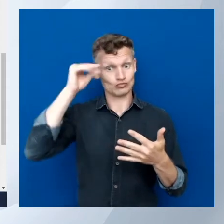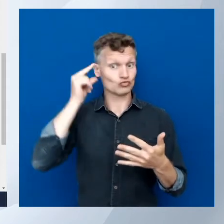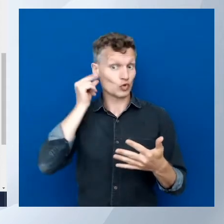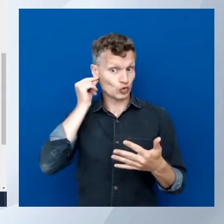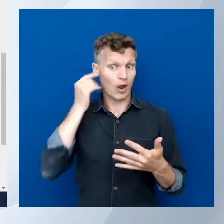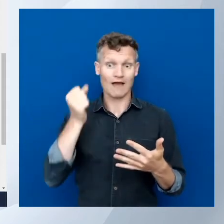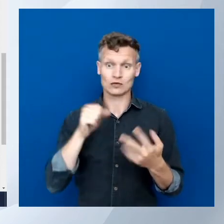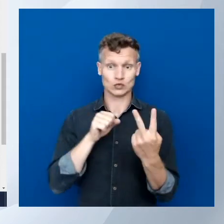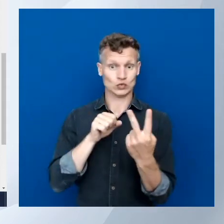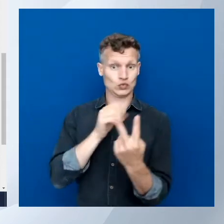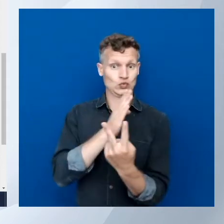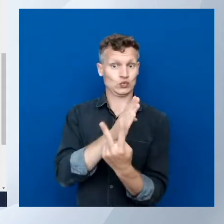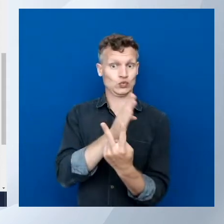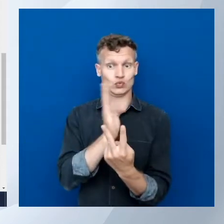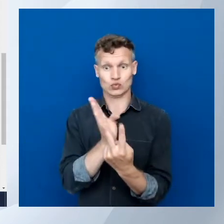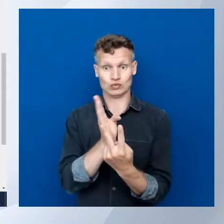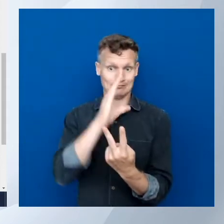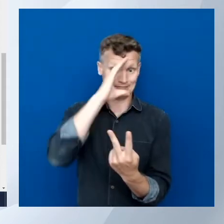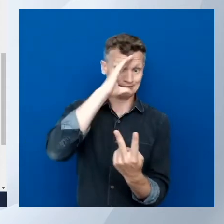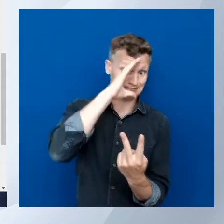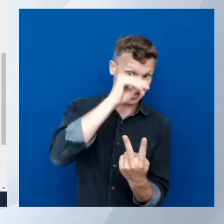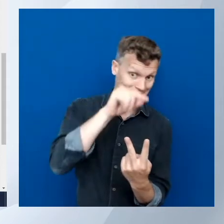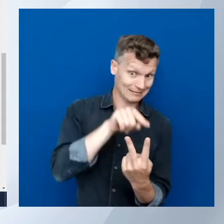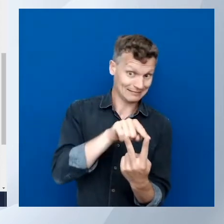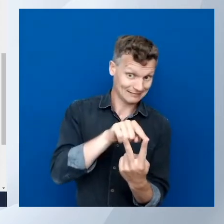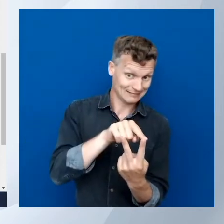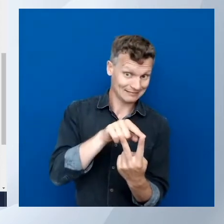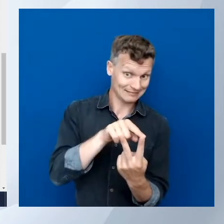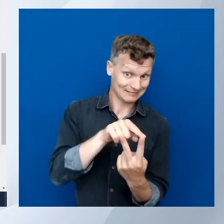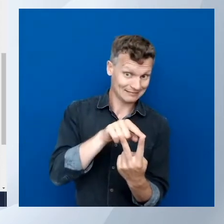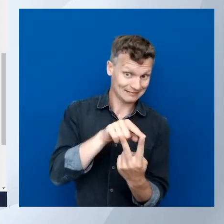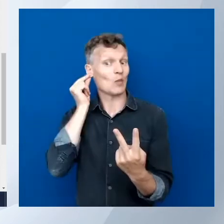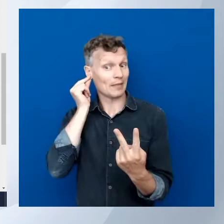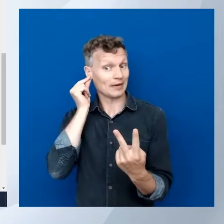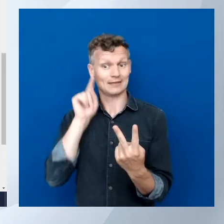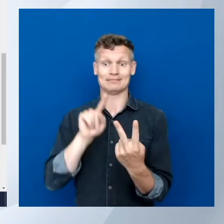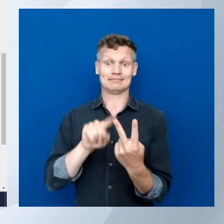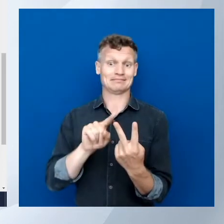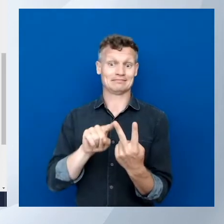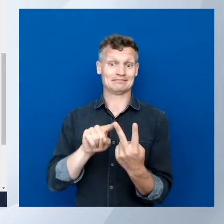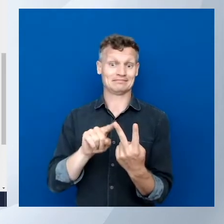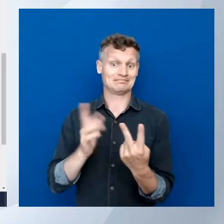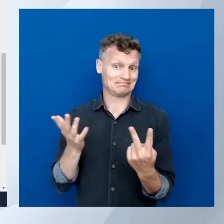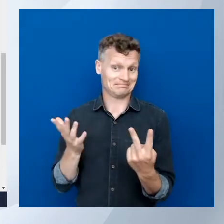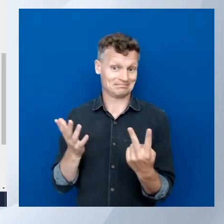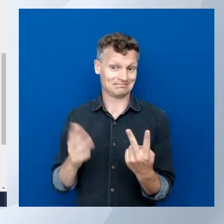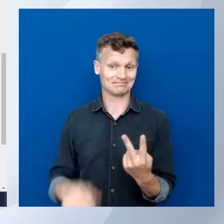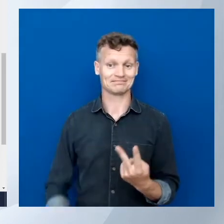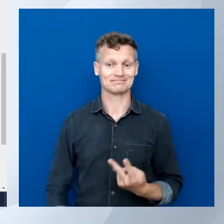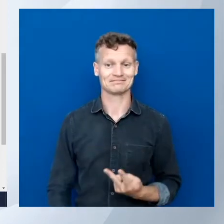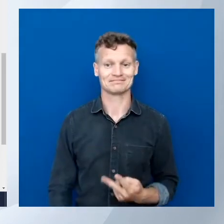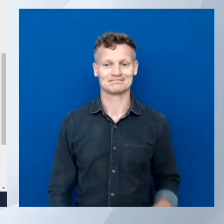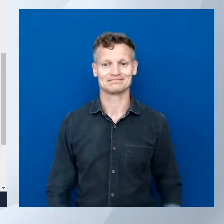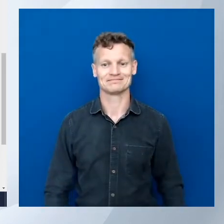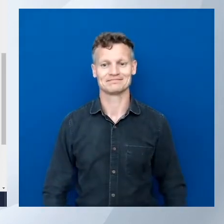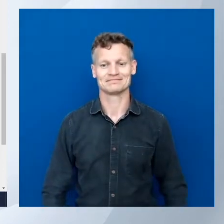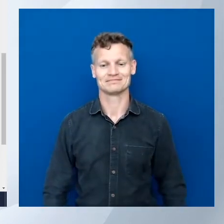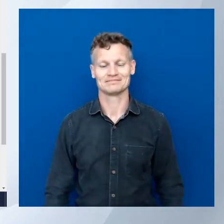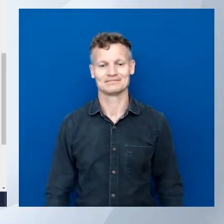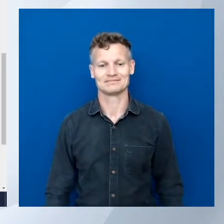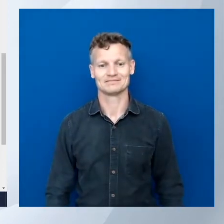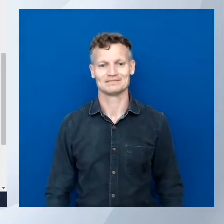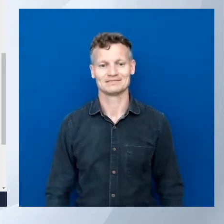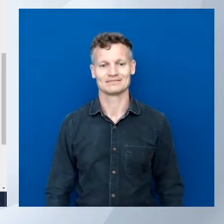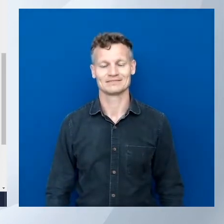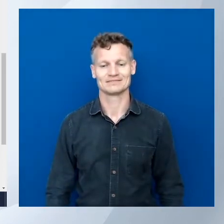first one is male, value 1, and the second one is value 2 for female. This is what happens in